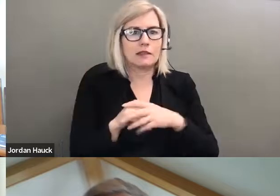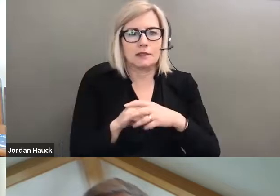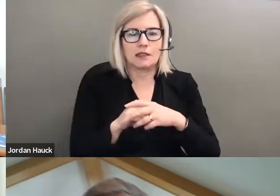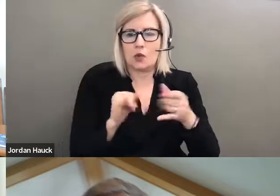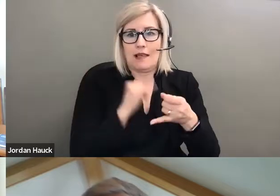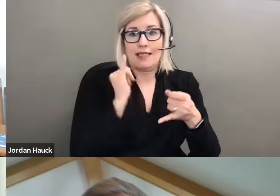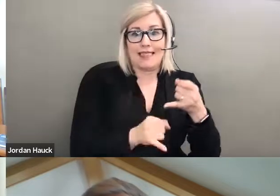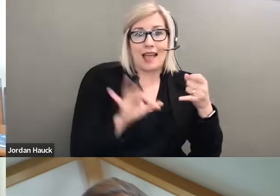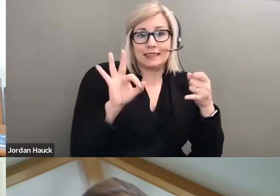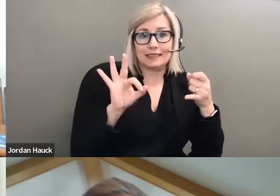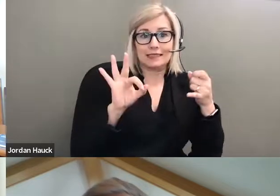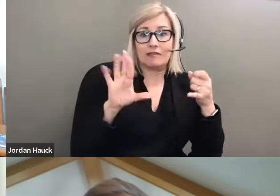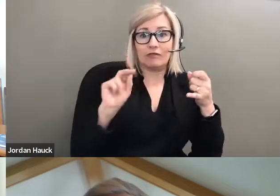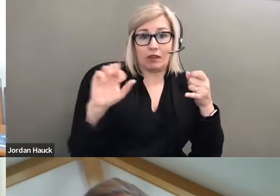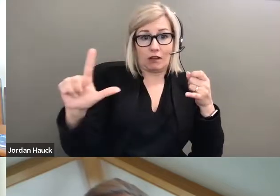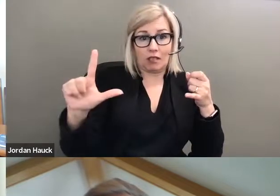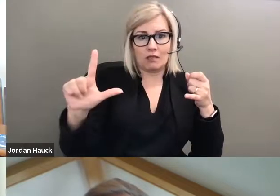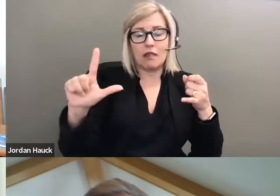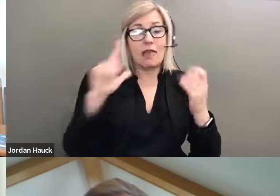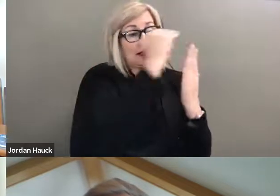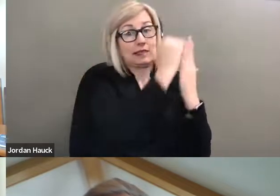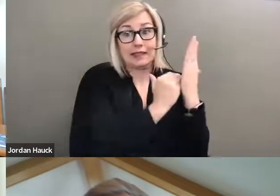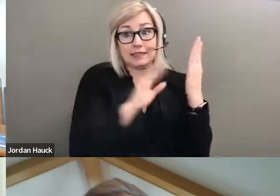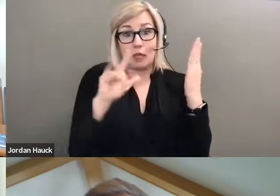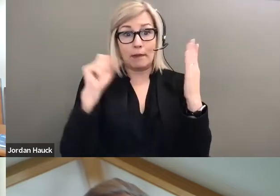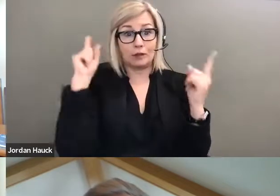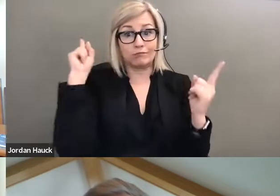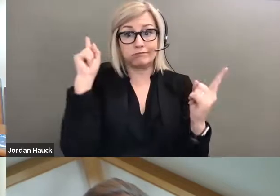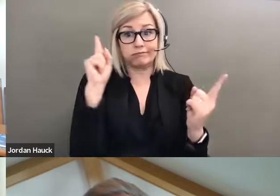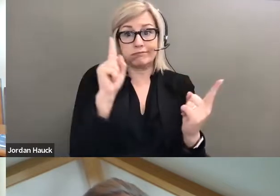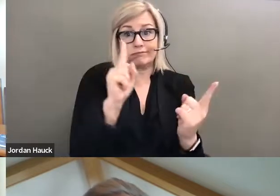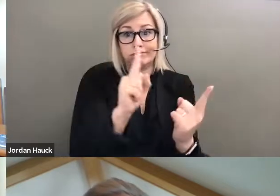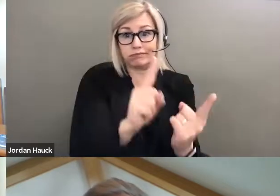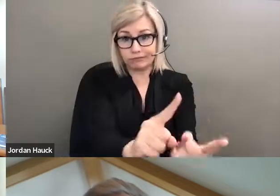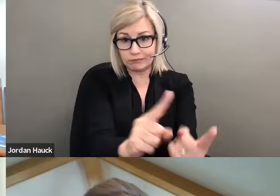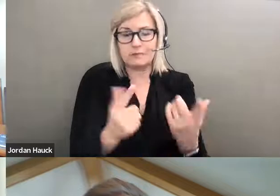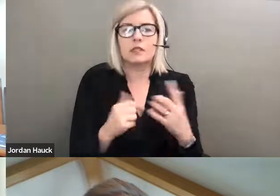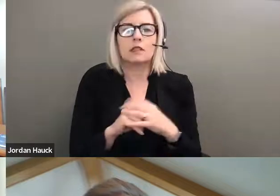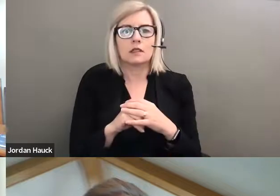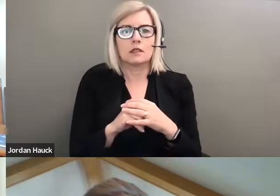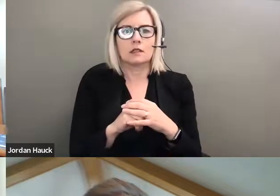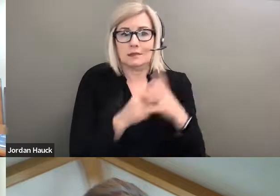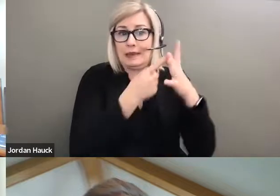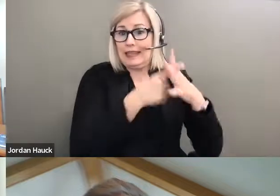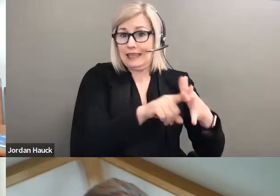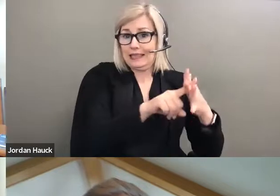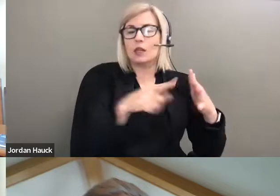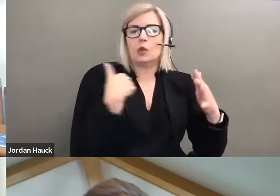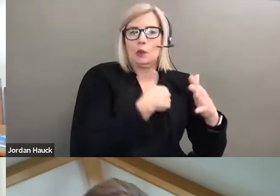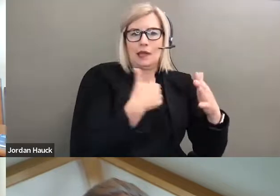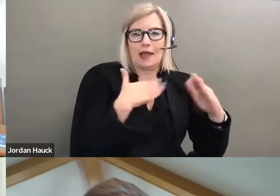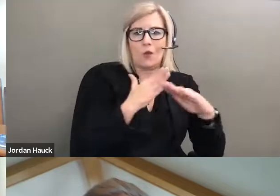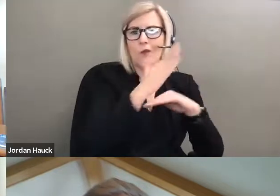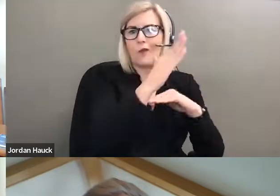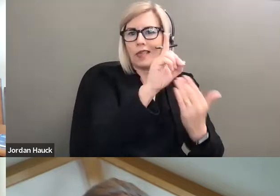list of bills are much smaller, as you know, as it gets closer and closer and more narrow. Beginning of the year, there was over 1,000